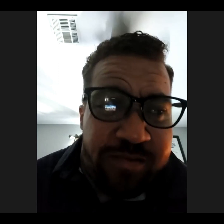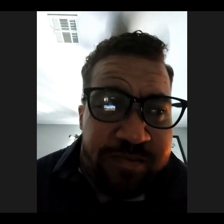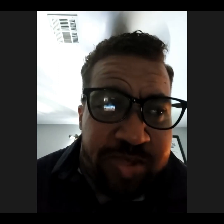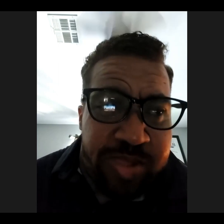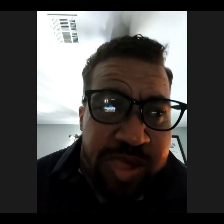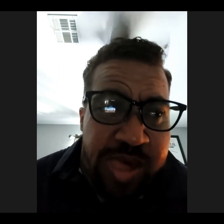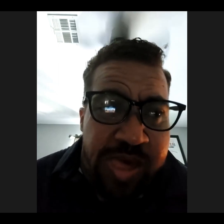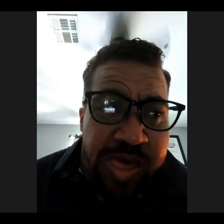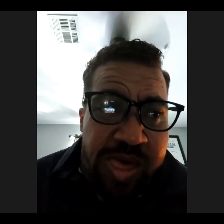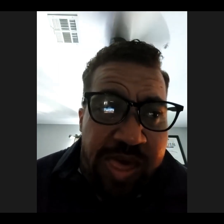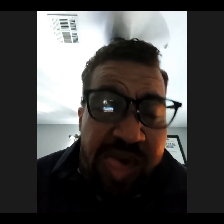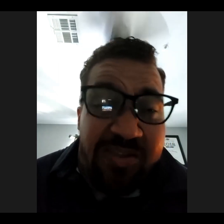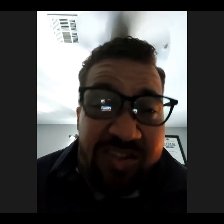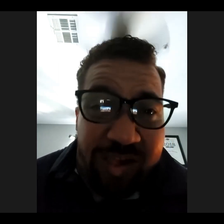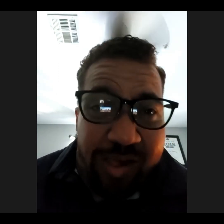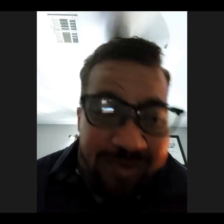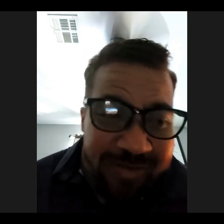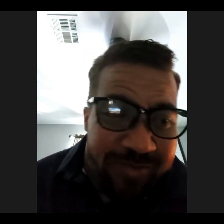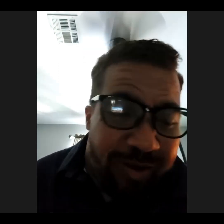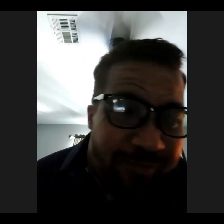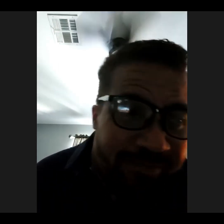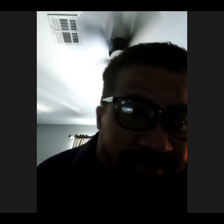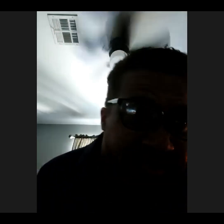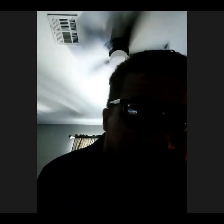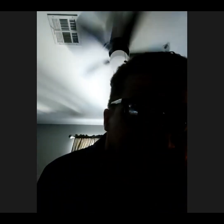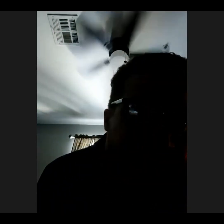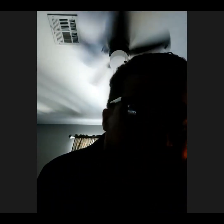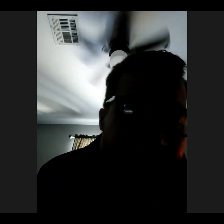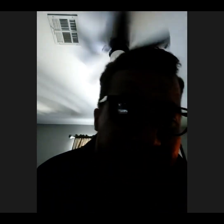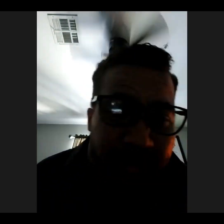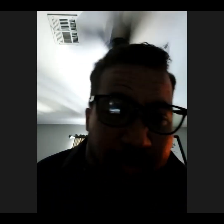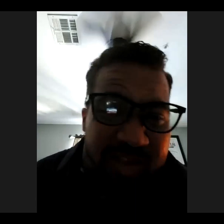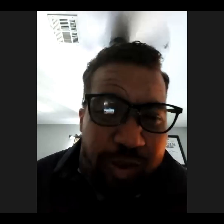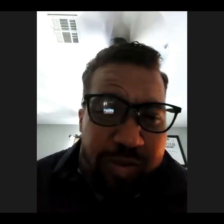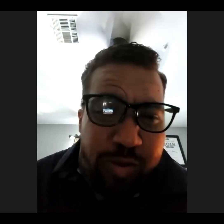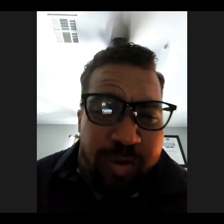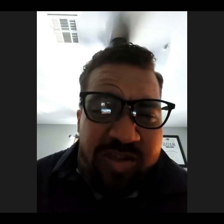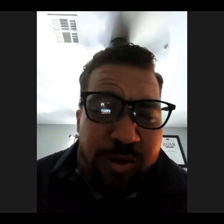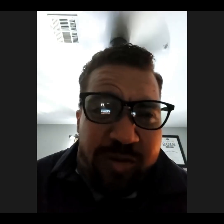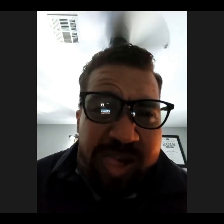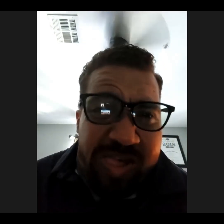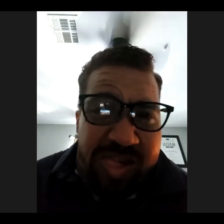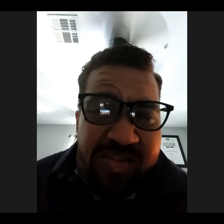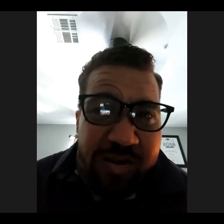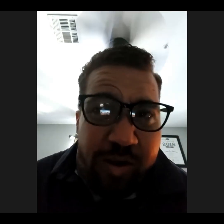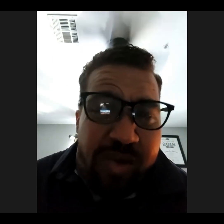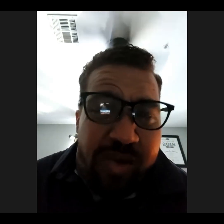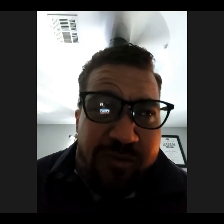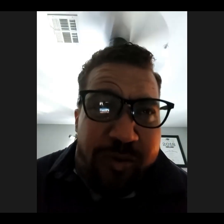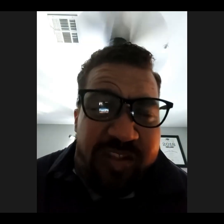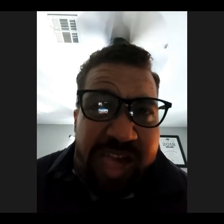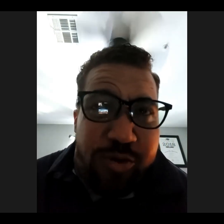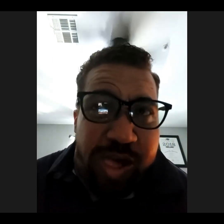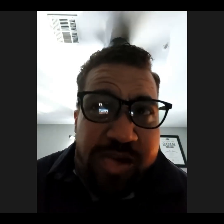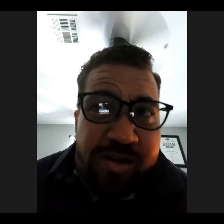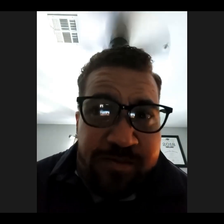Arizona at the time. And then I started going to those meetings every